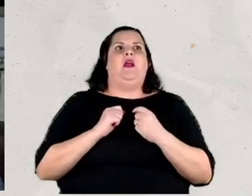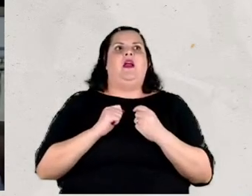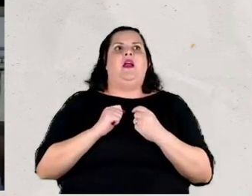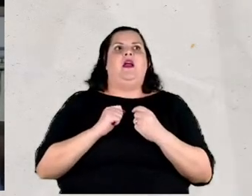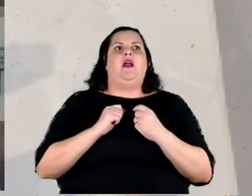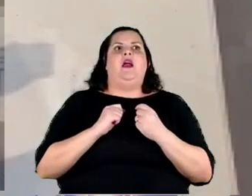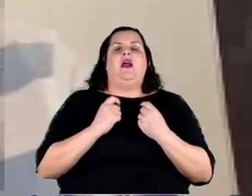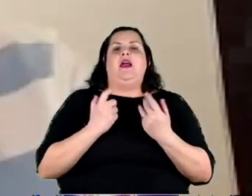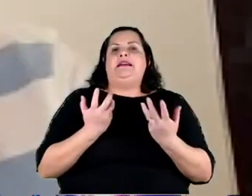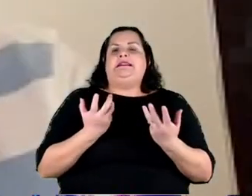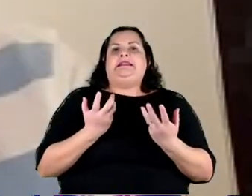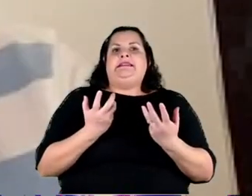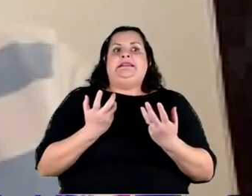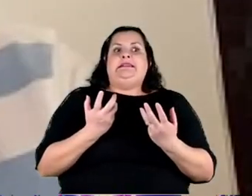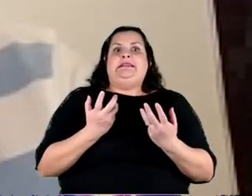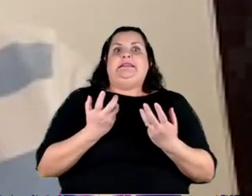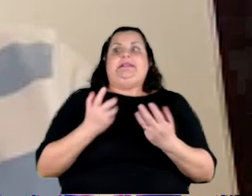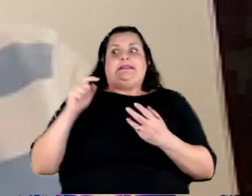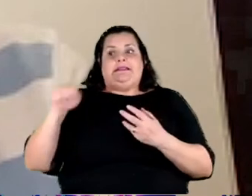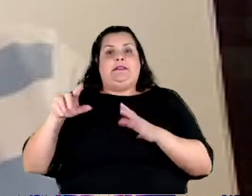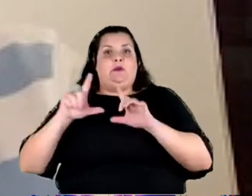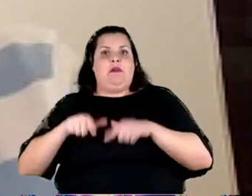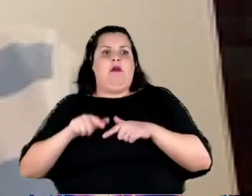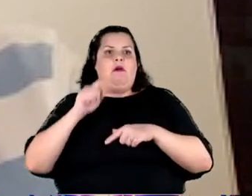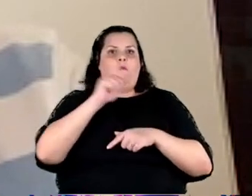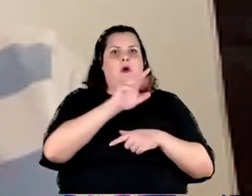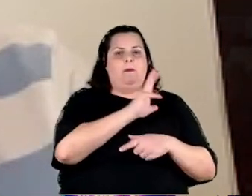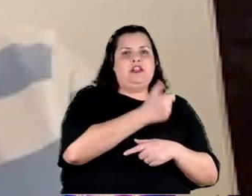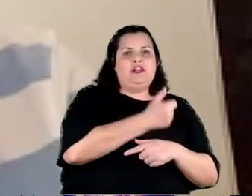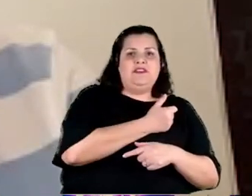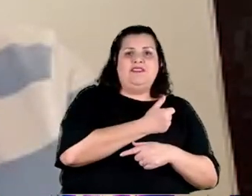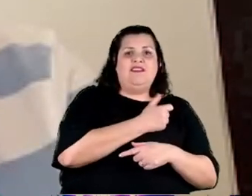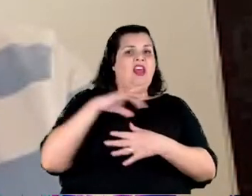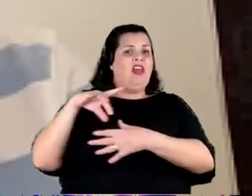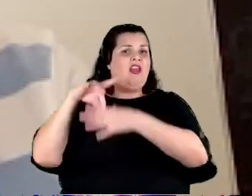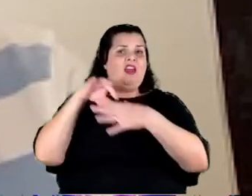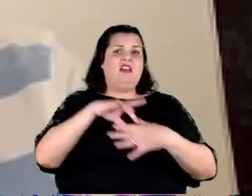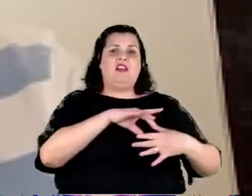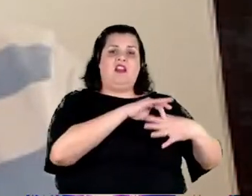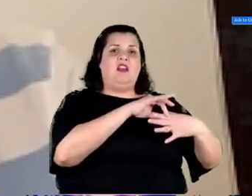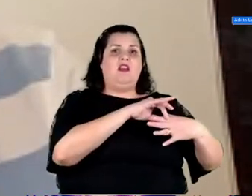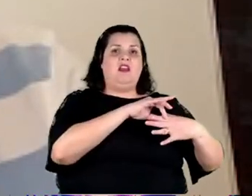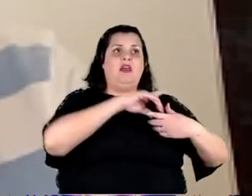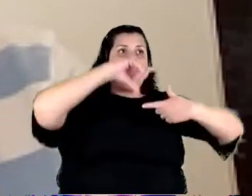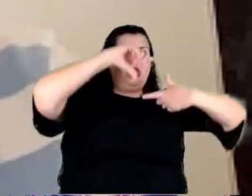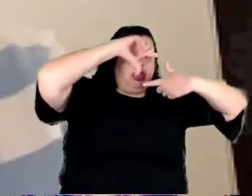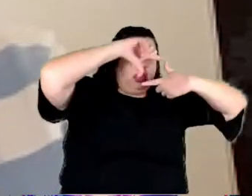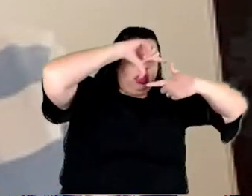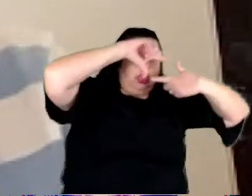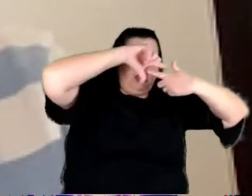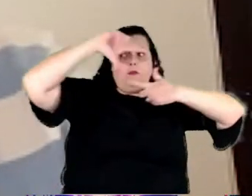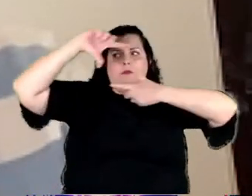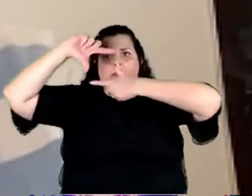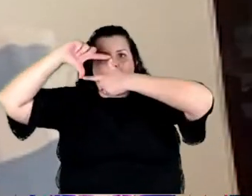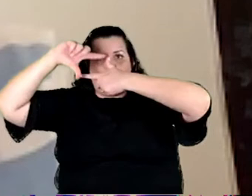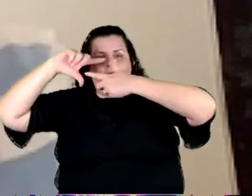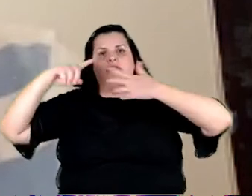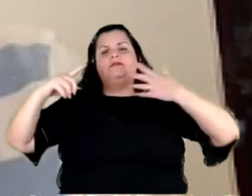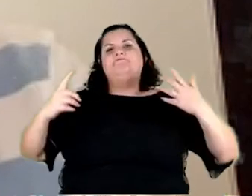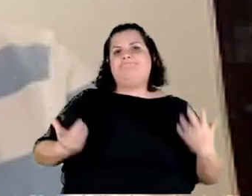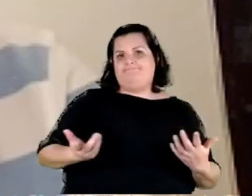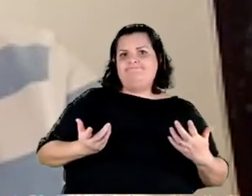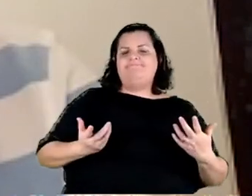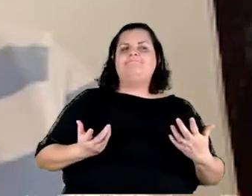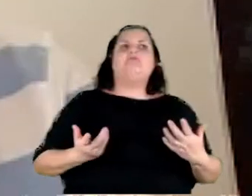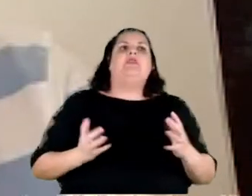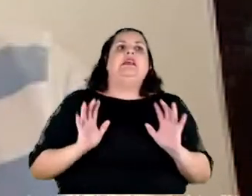Palestine, there will be a move to change this leadership to something more representative of the people? Look, I think